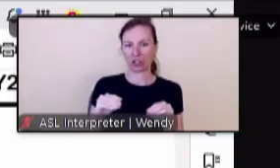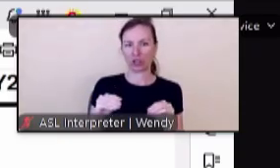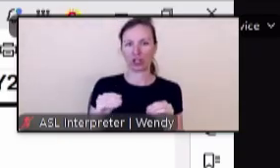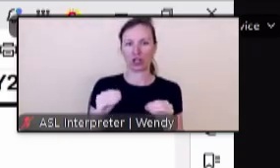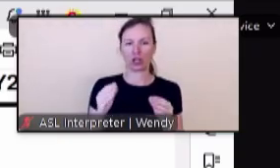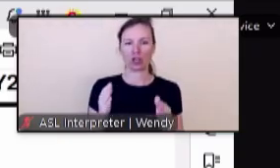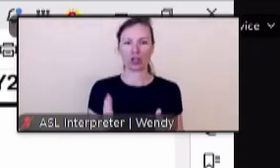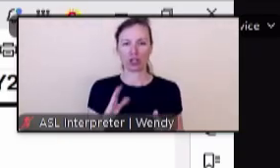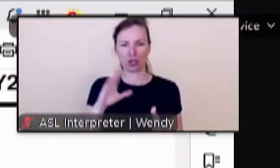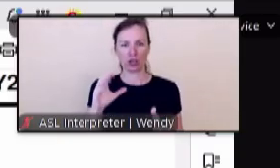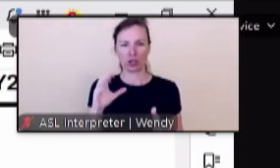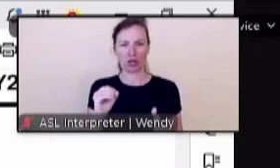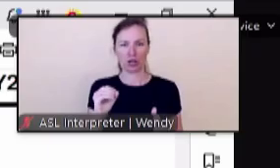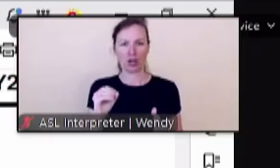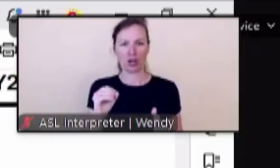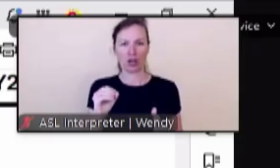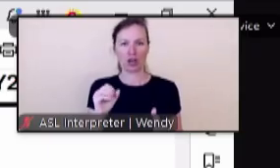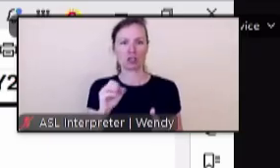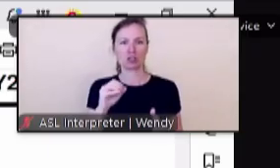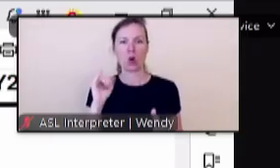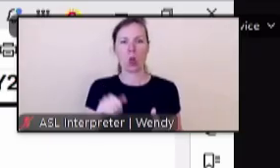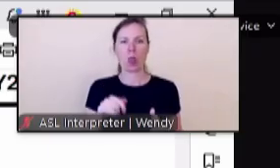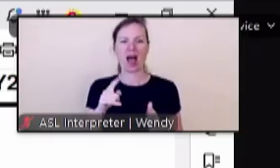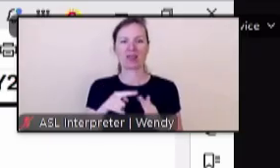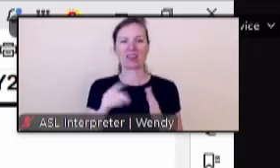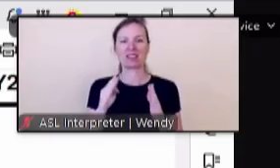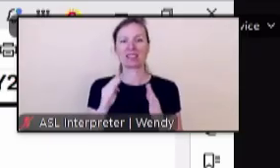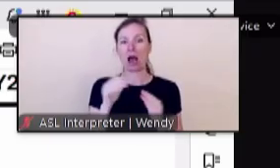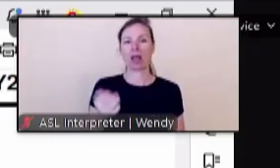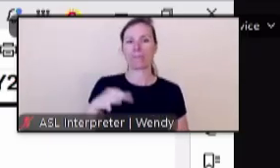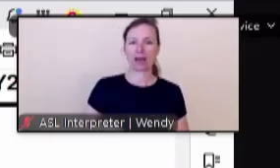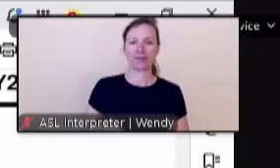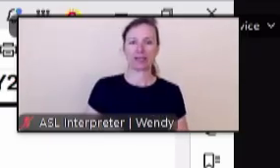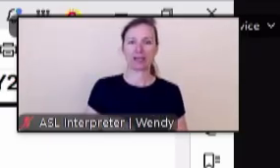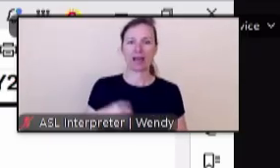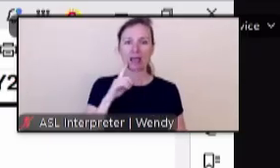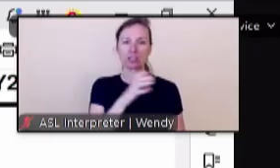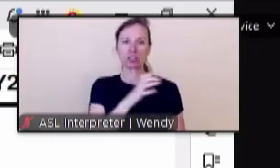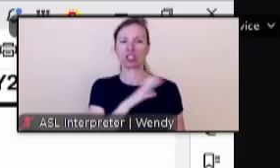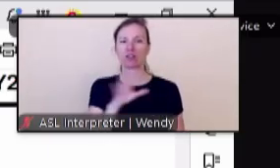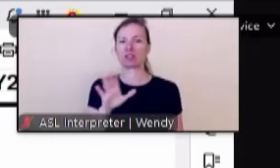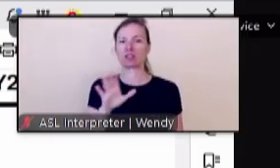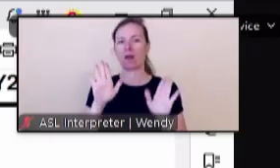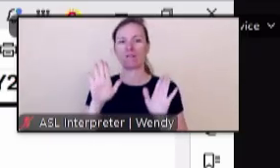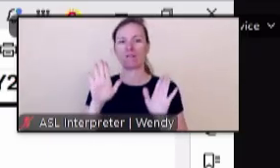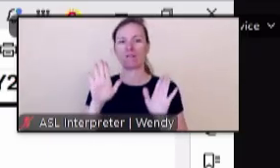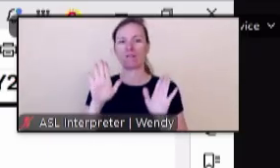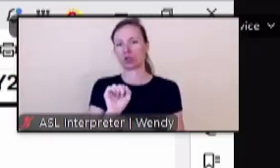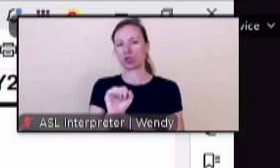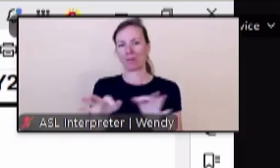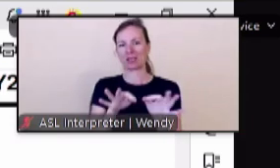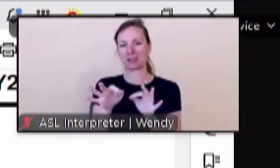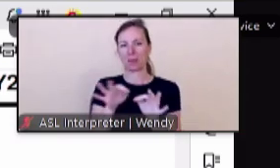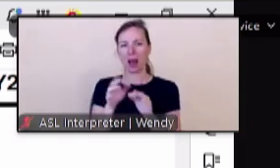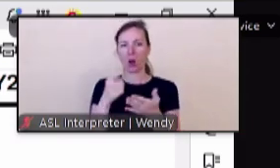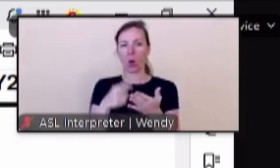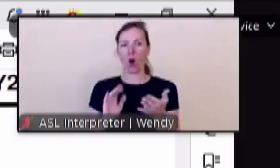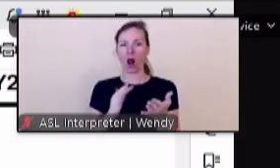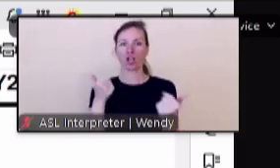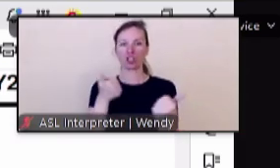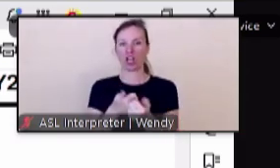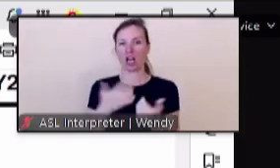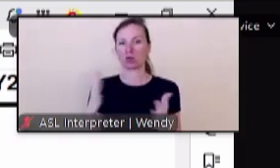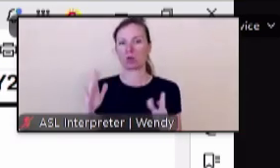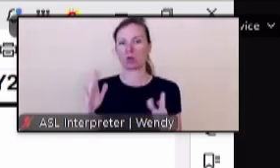our challenges have been as far as lookup fees and why the revenue for the town has been so lopsided as it has